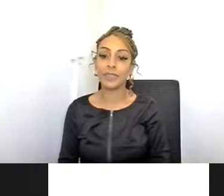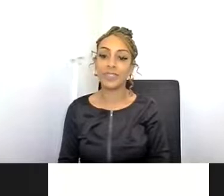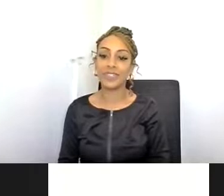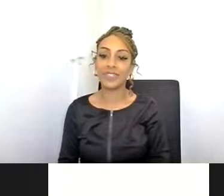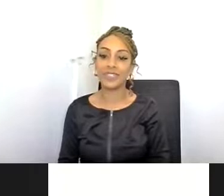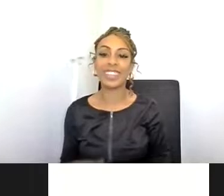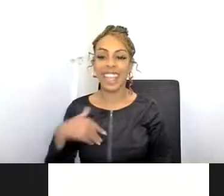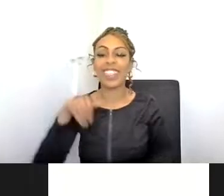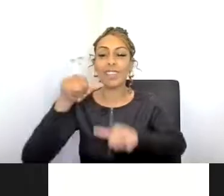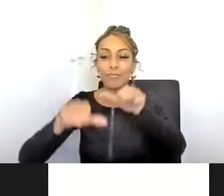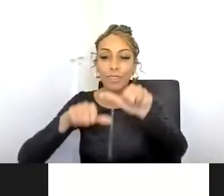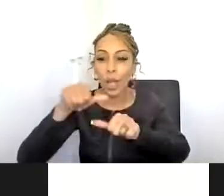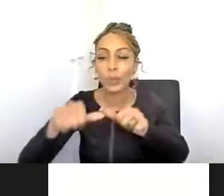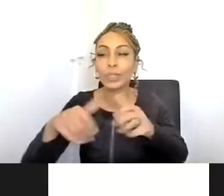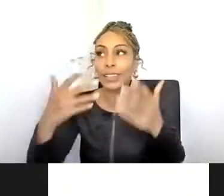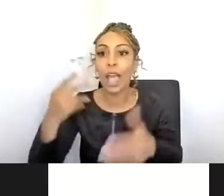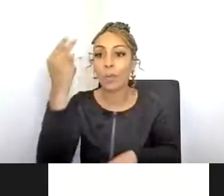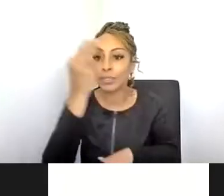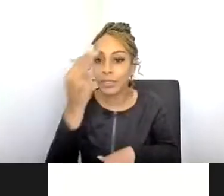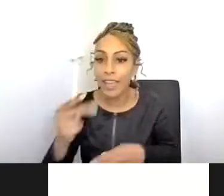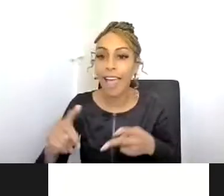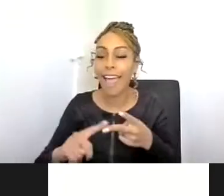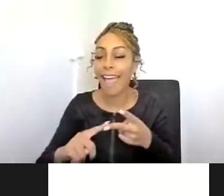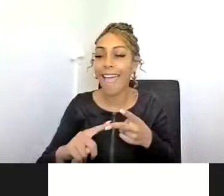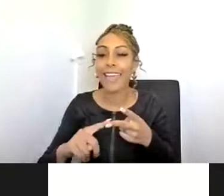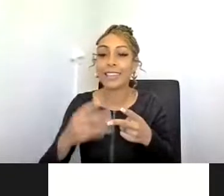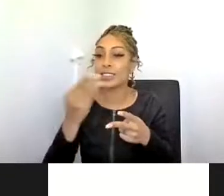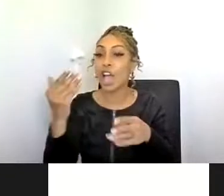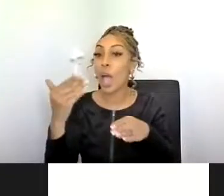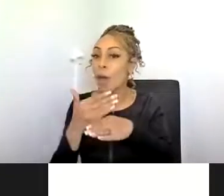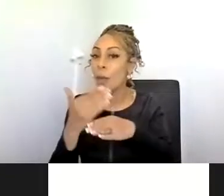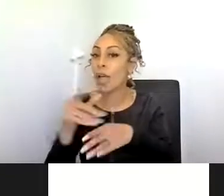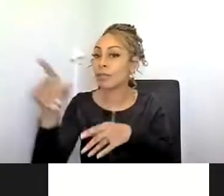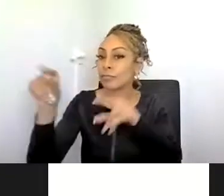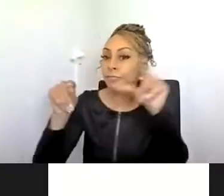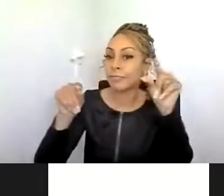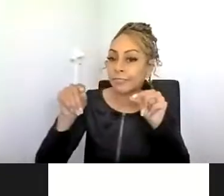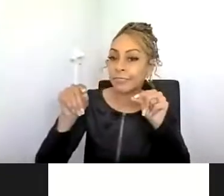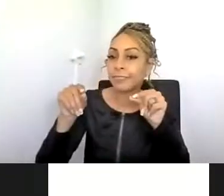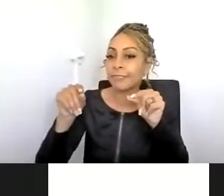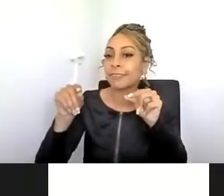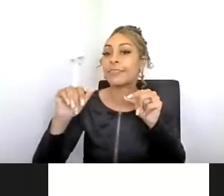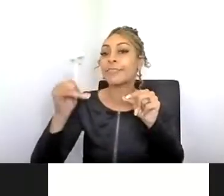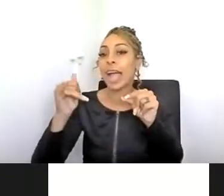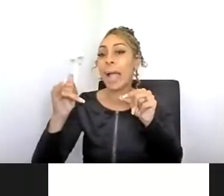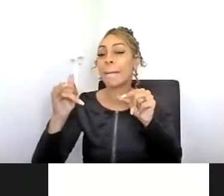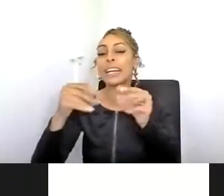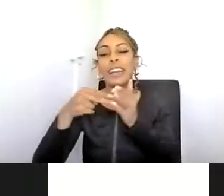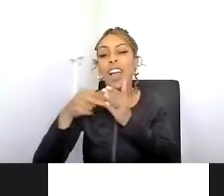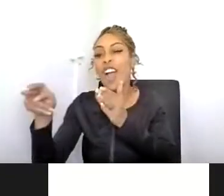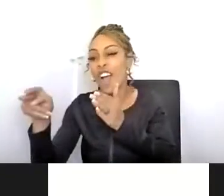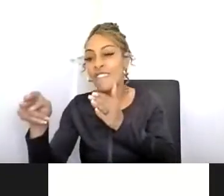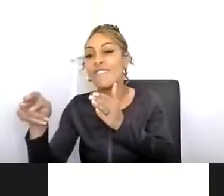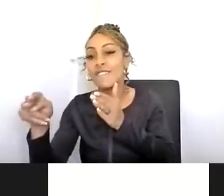we're in the process of design at the moment, and it might be that some of the works that have been chosen have been might be omitted.